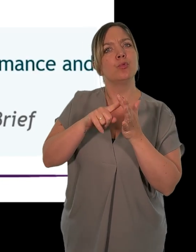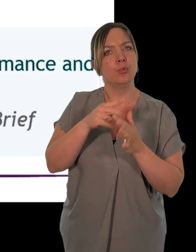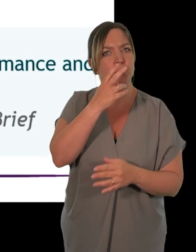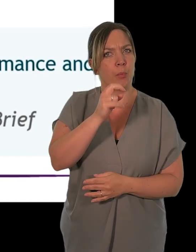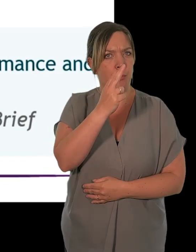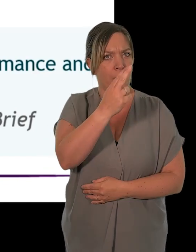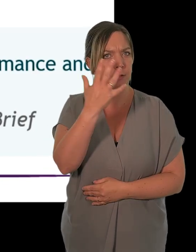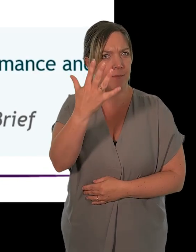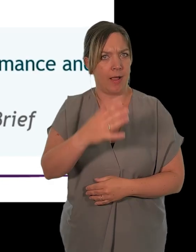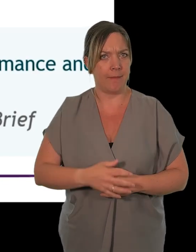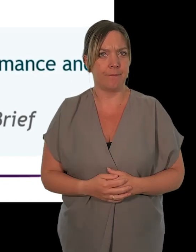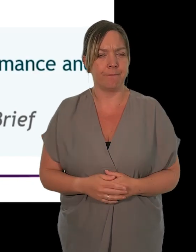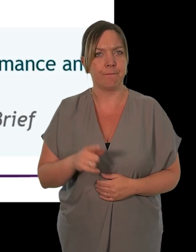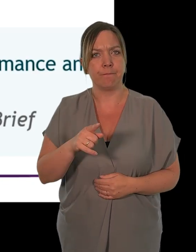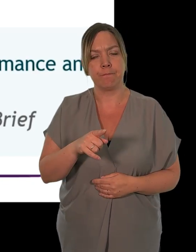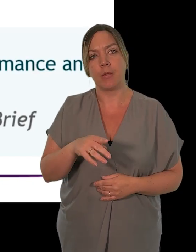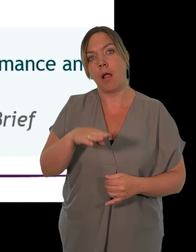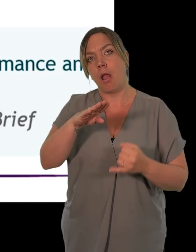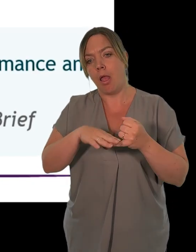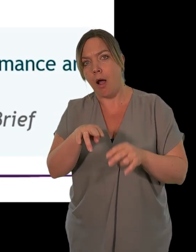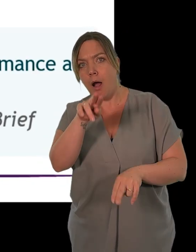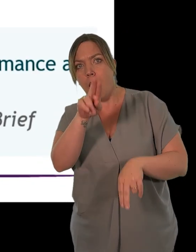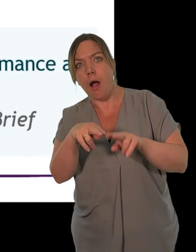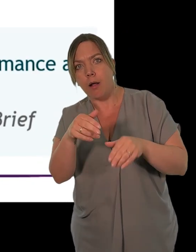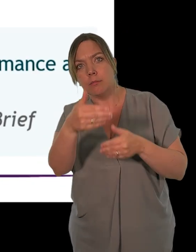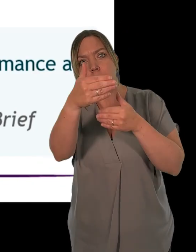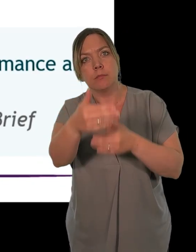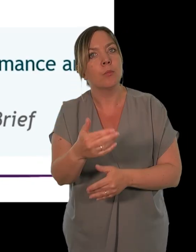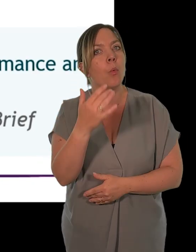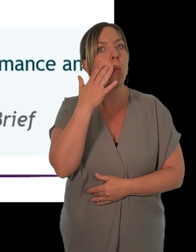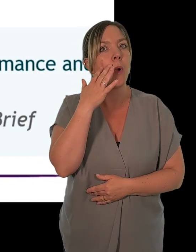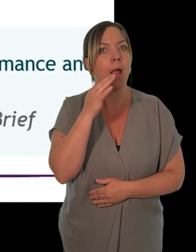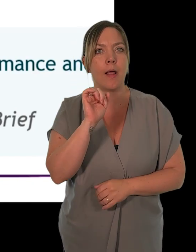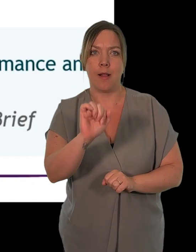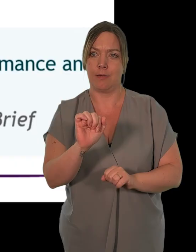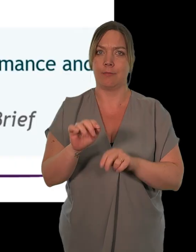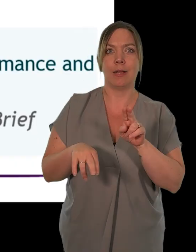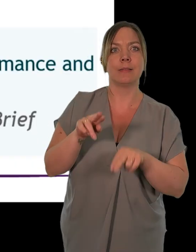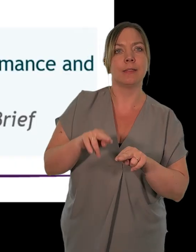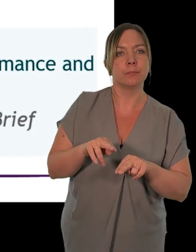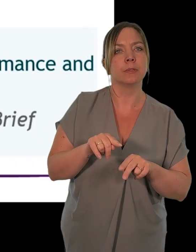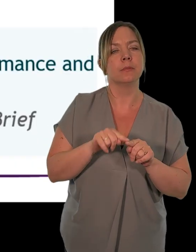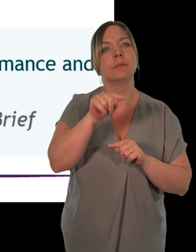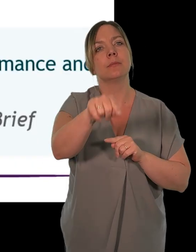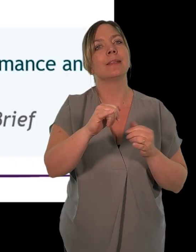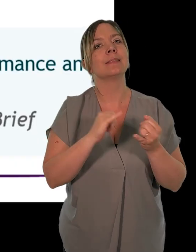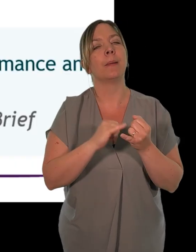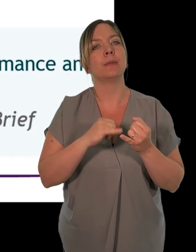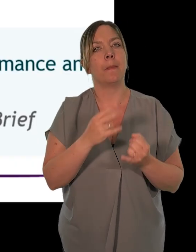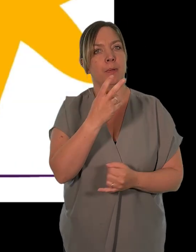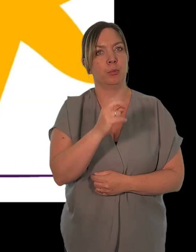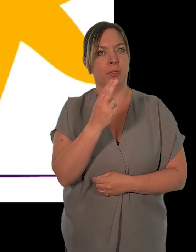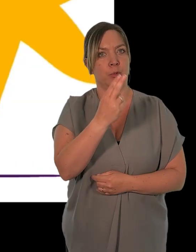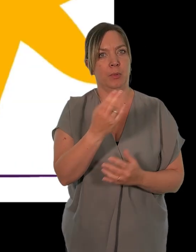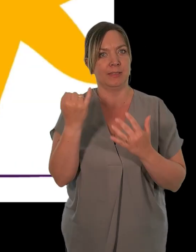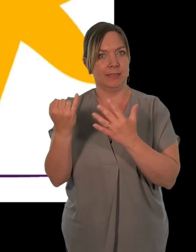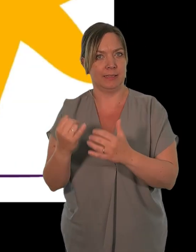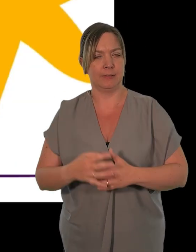2025 version. The last moderation window for this assessment is September 2026.